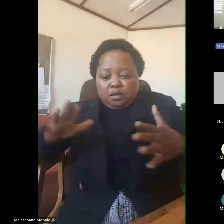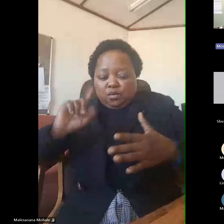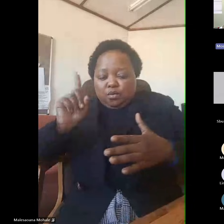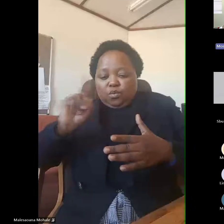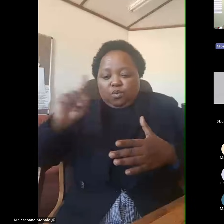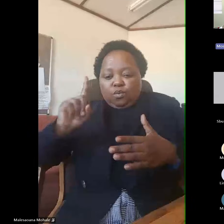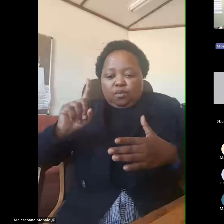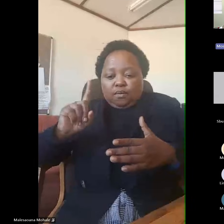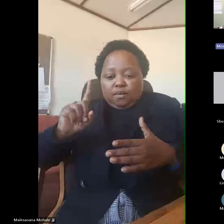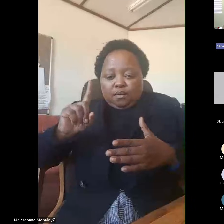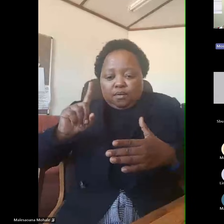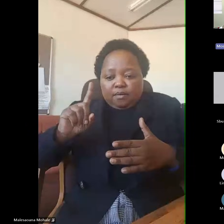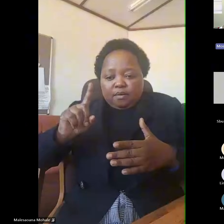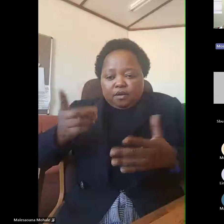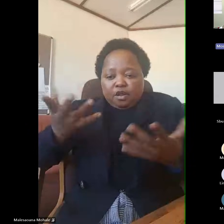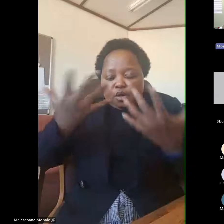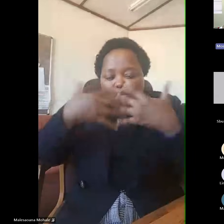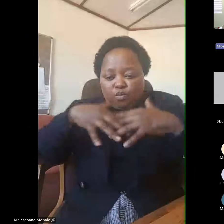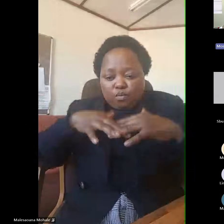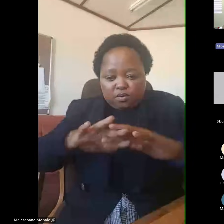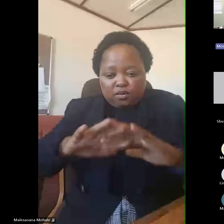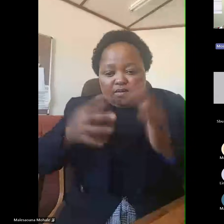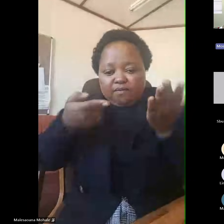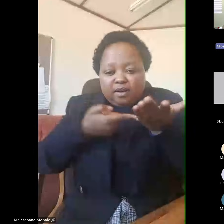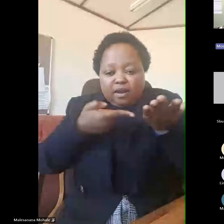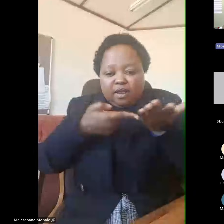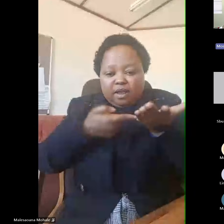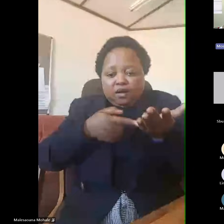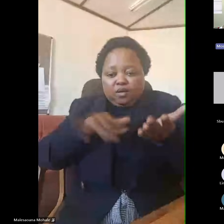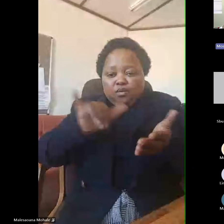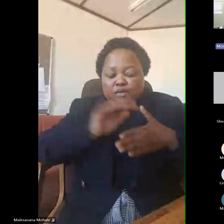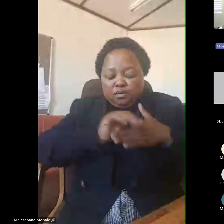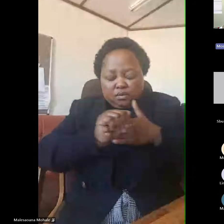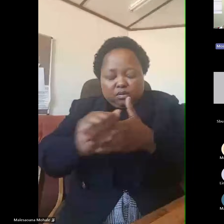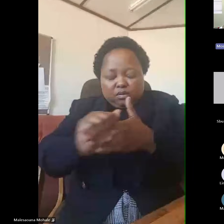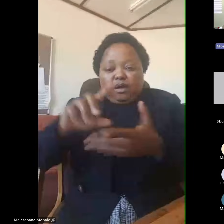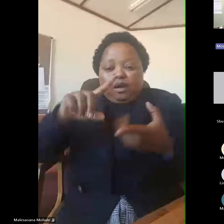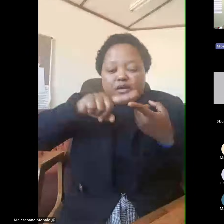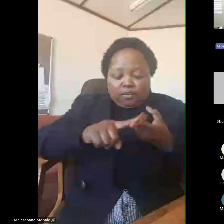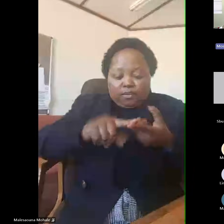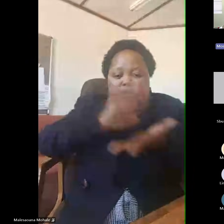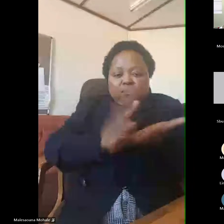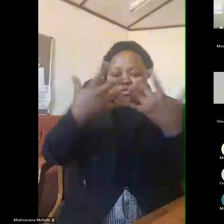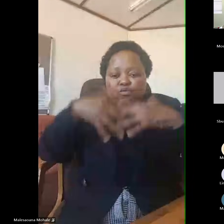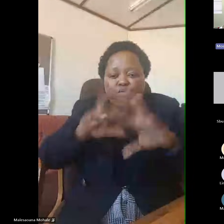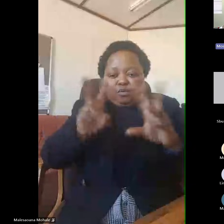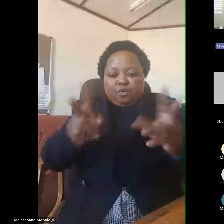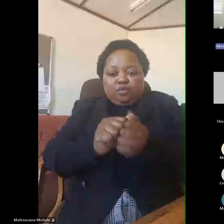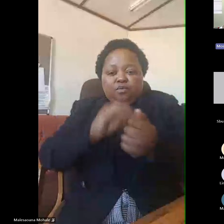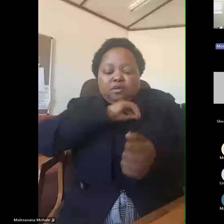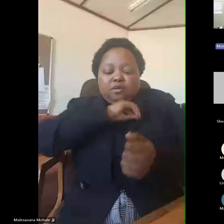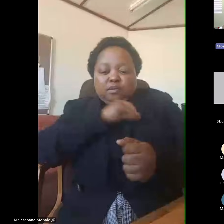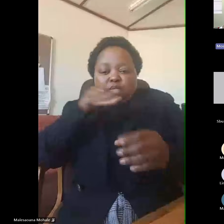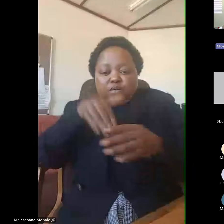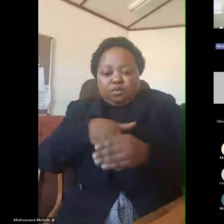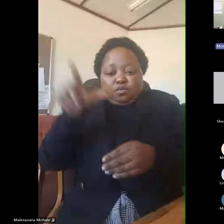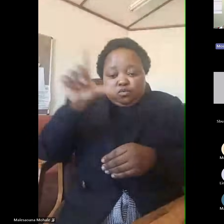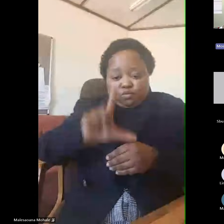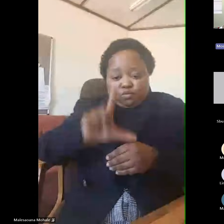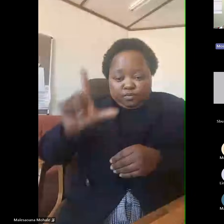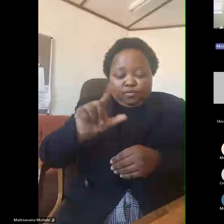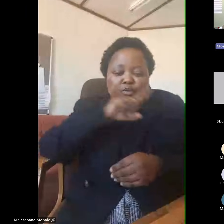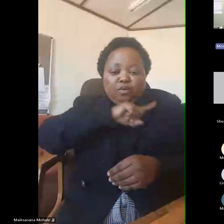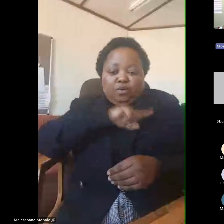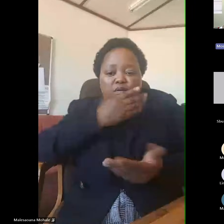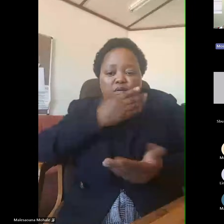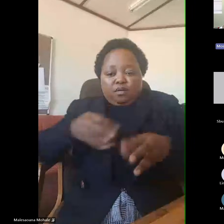lead the inclusion and independence of people with disabilities in Lesotho. By offering practical and